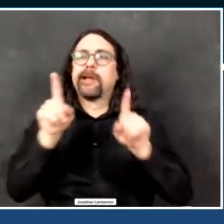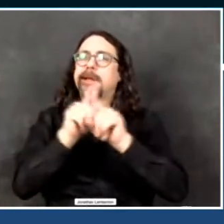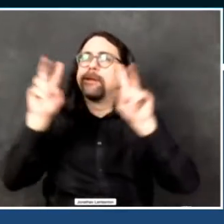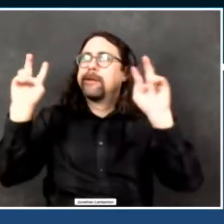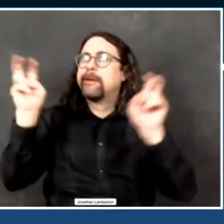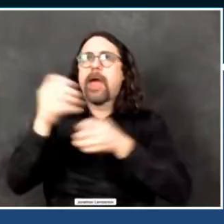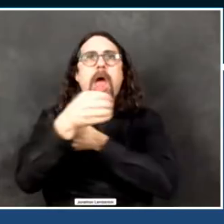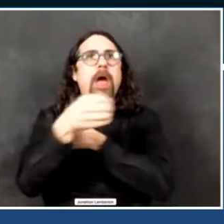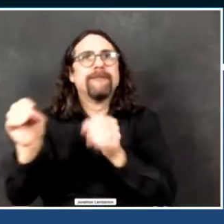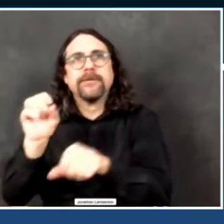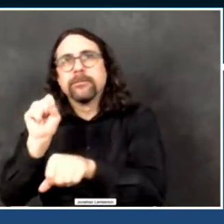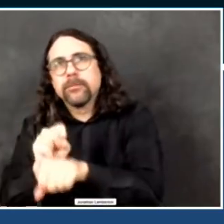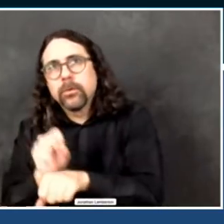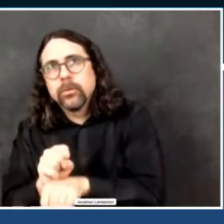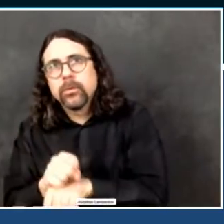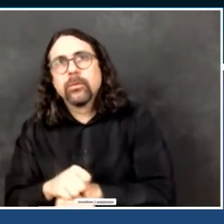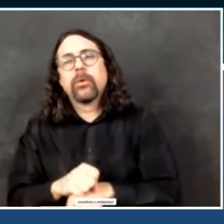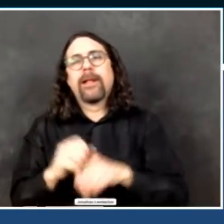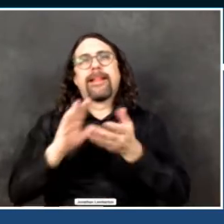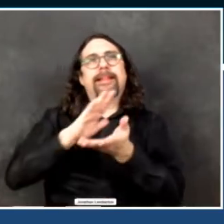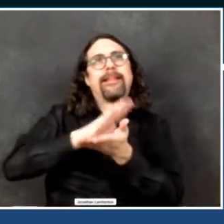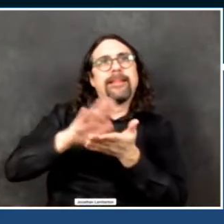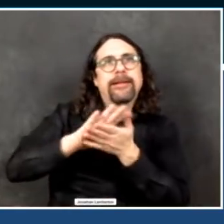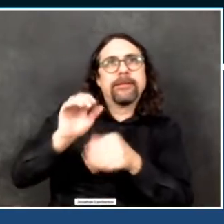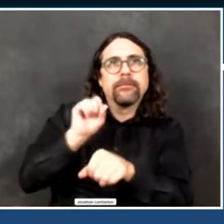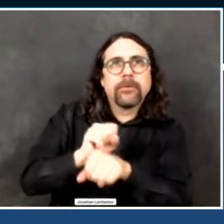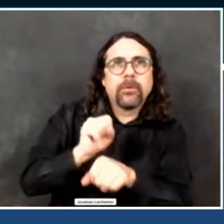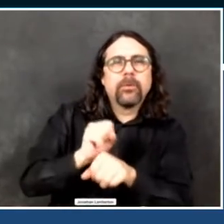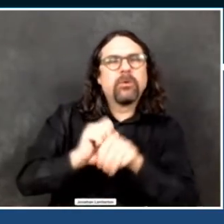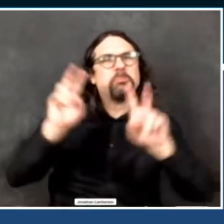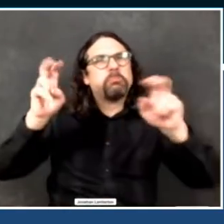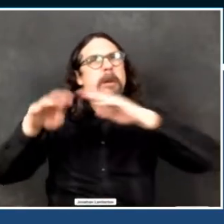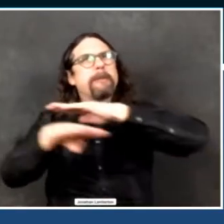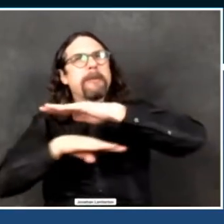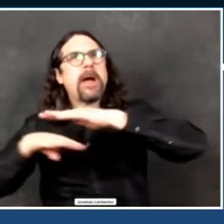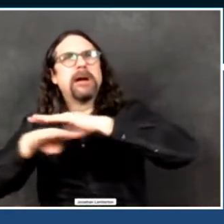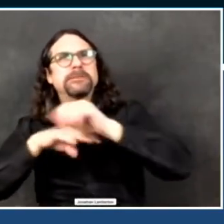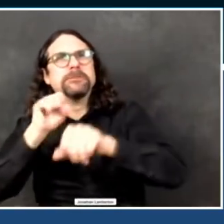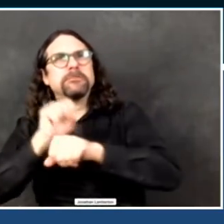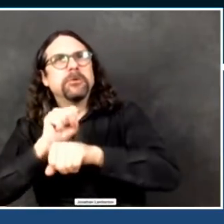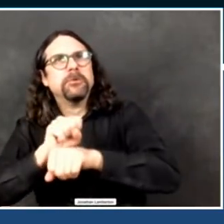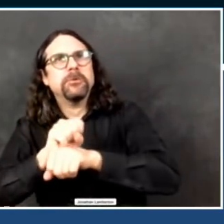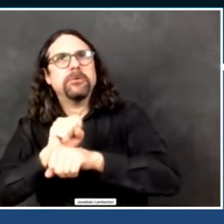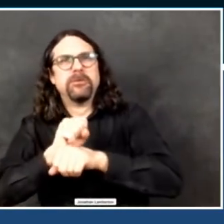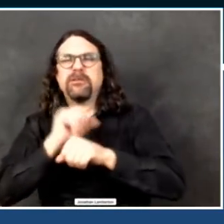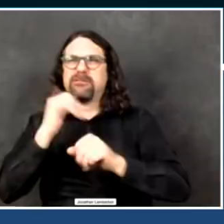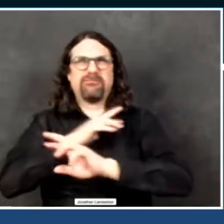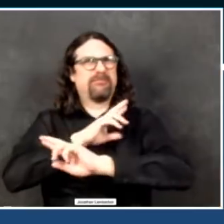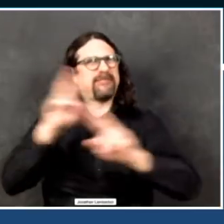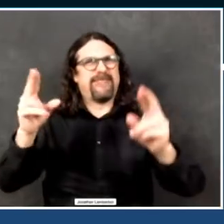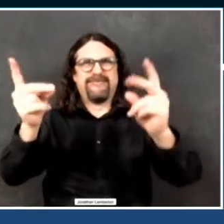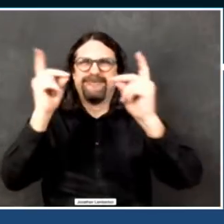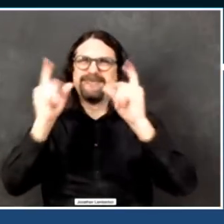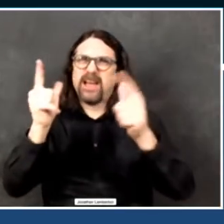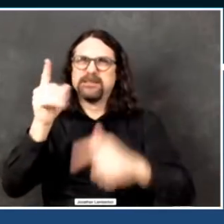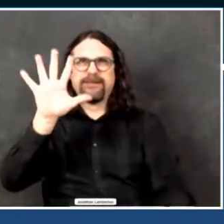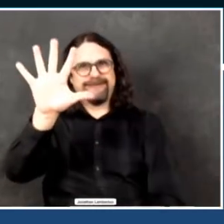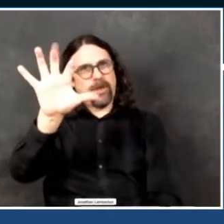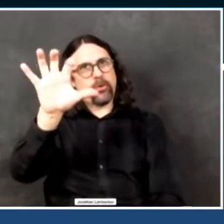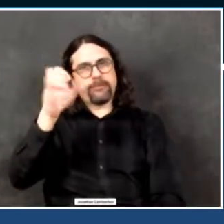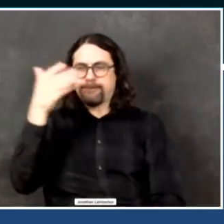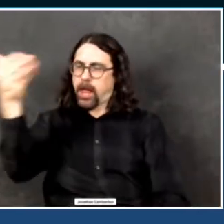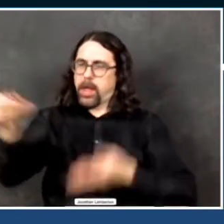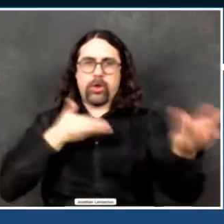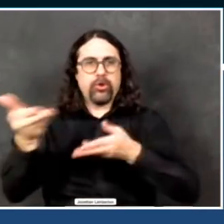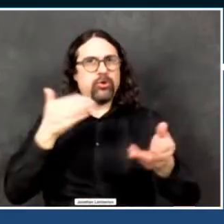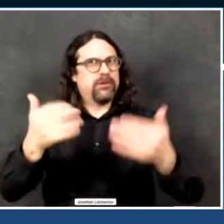and hospitals are starting with 500 jobs immediately. That will build out to thousands. And as I said, we're going to also have jobs available in the other types